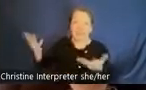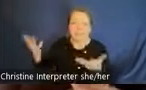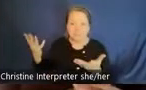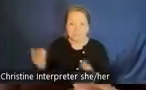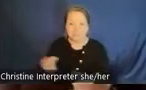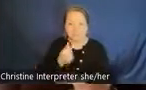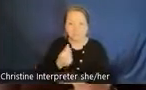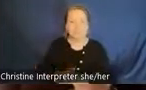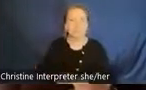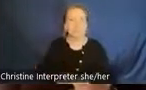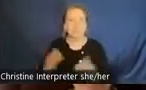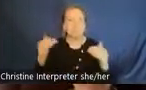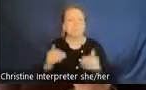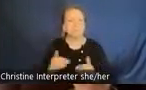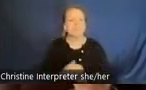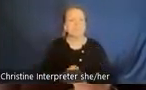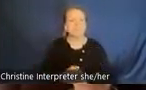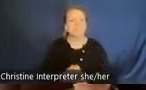Next slide, please.